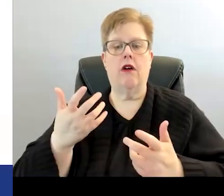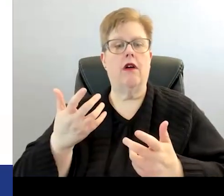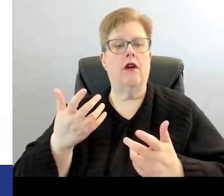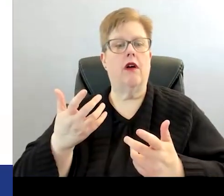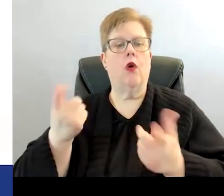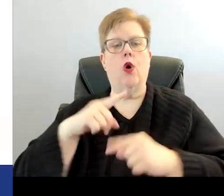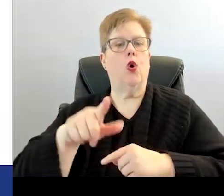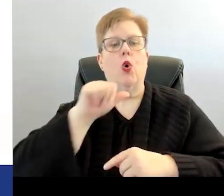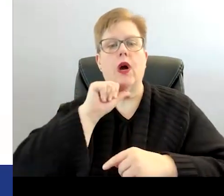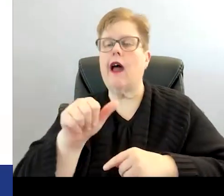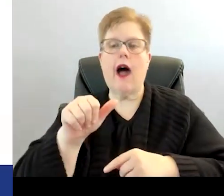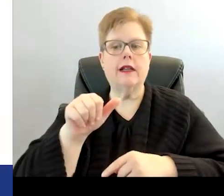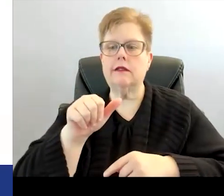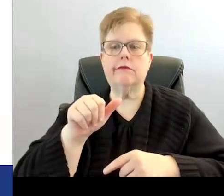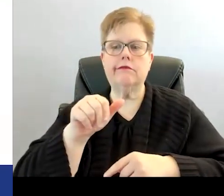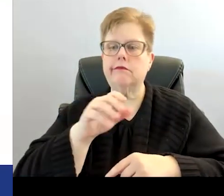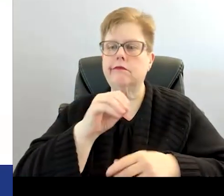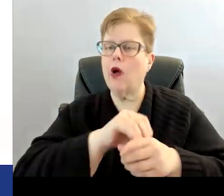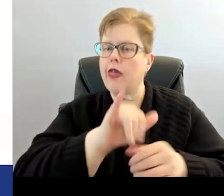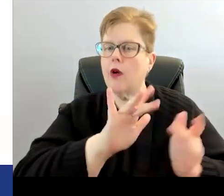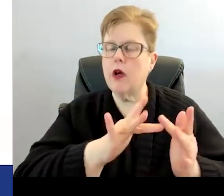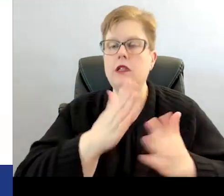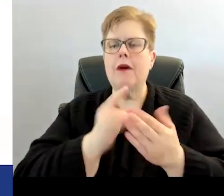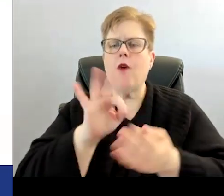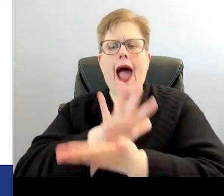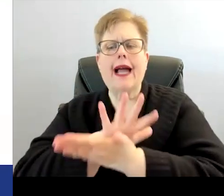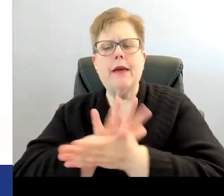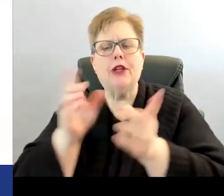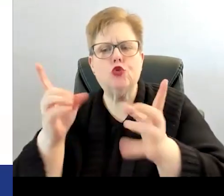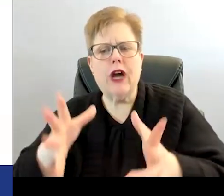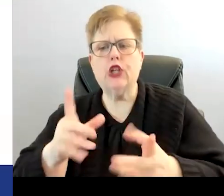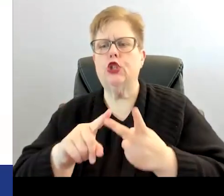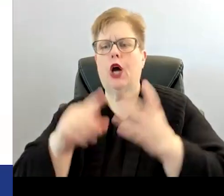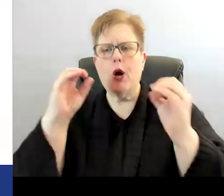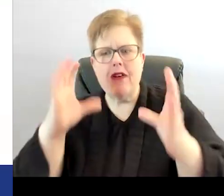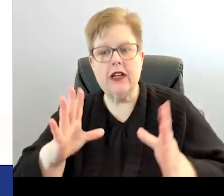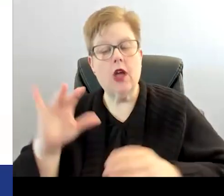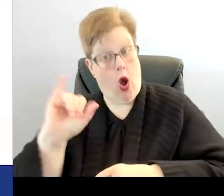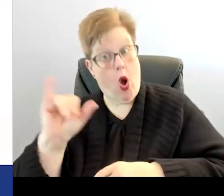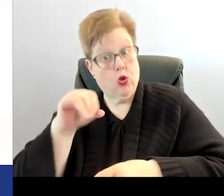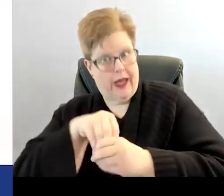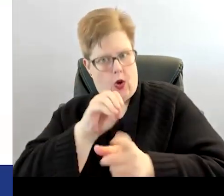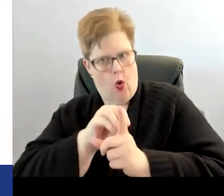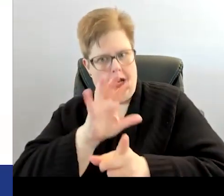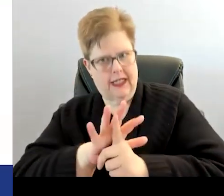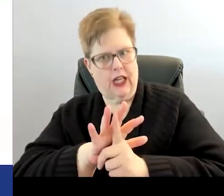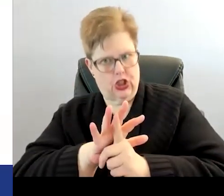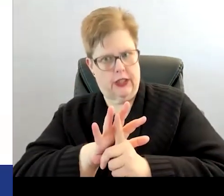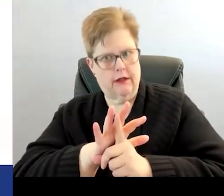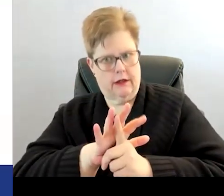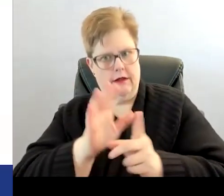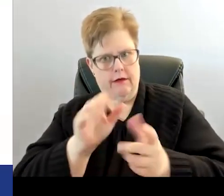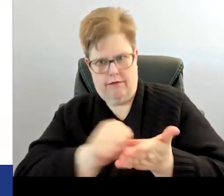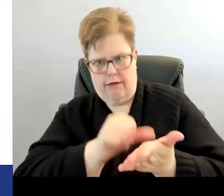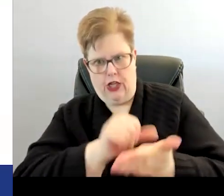site. So your academic directors, some of your professors, they are also within the orientation site,